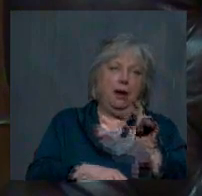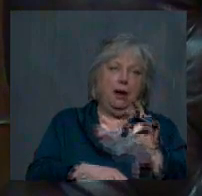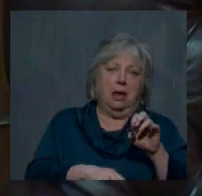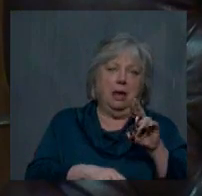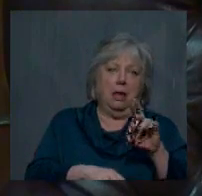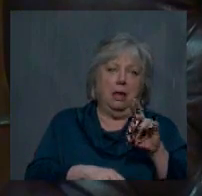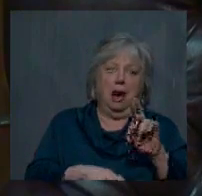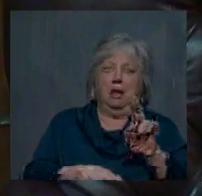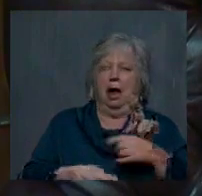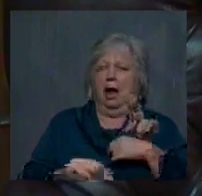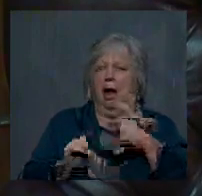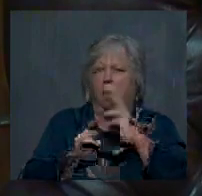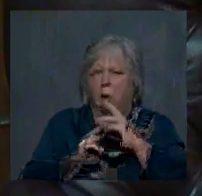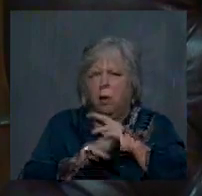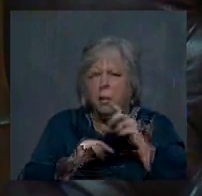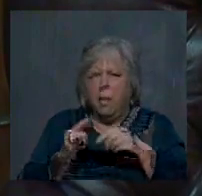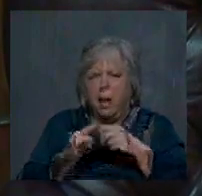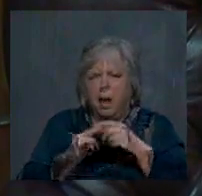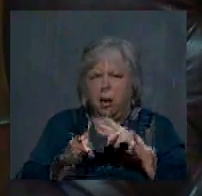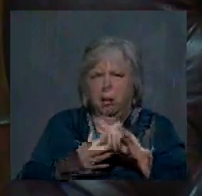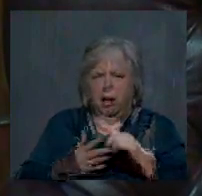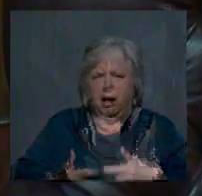about the people who live there.